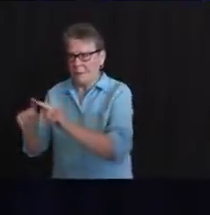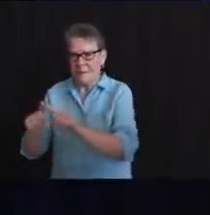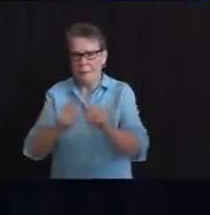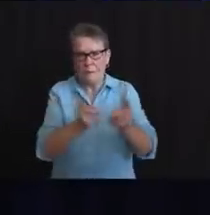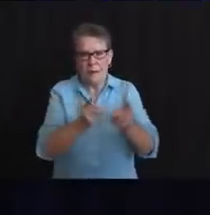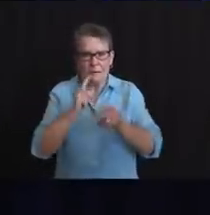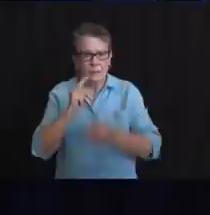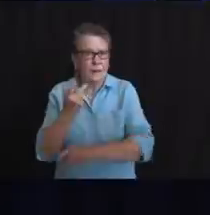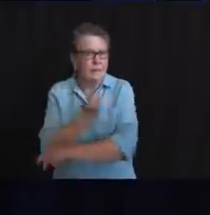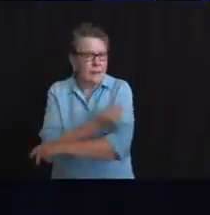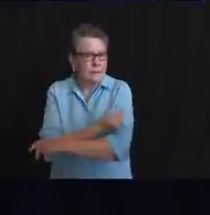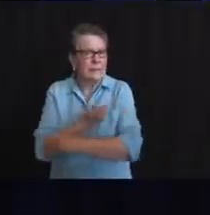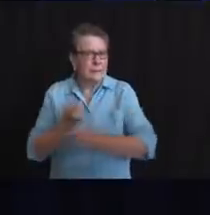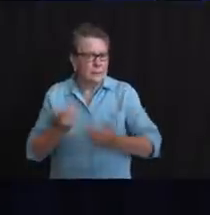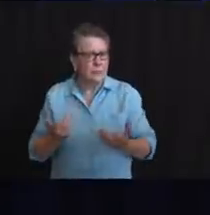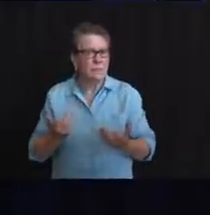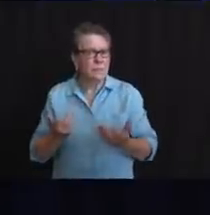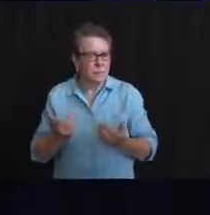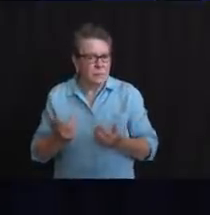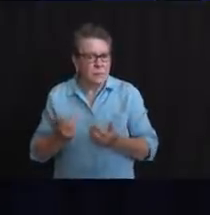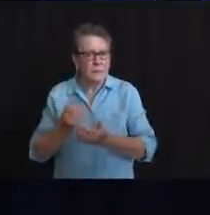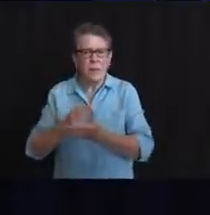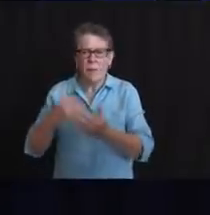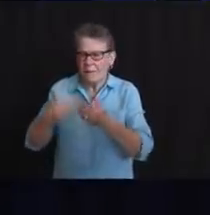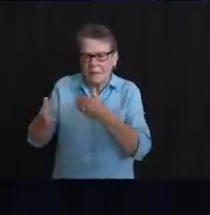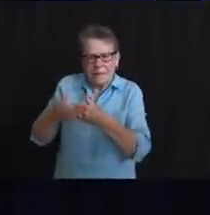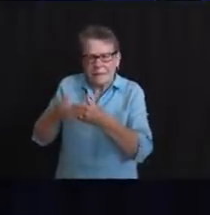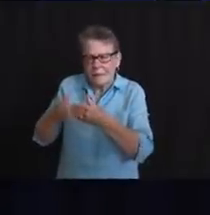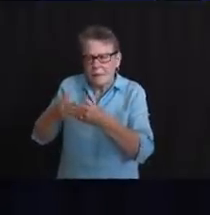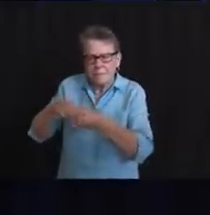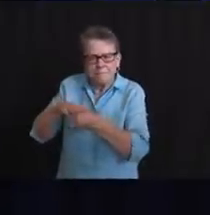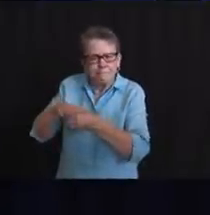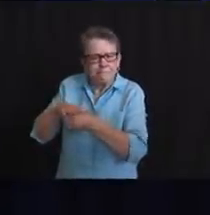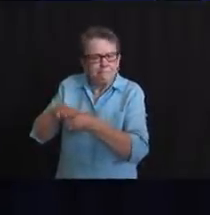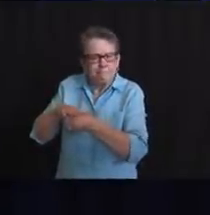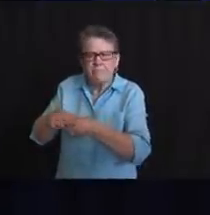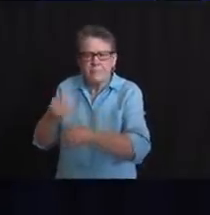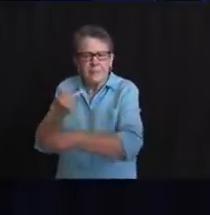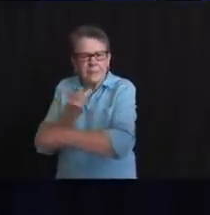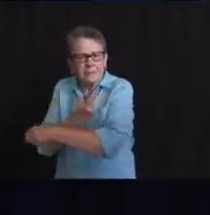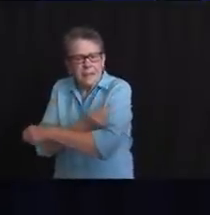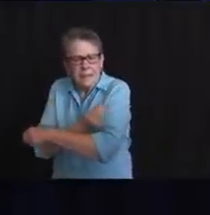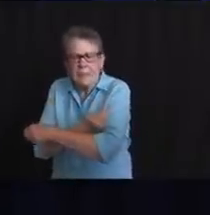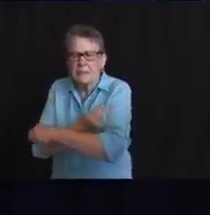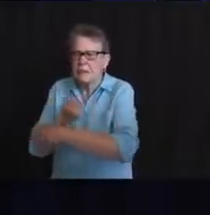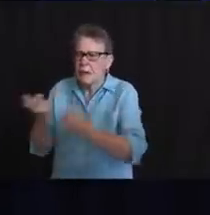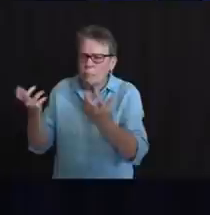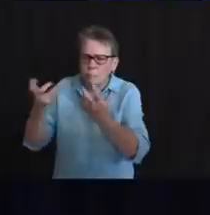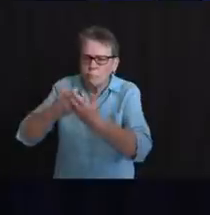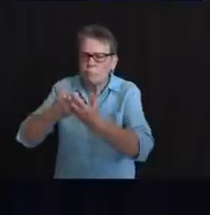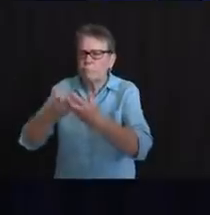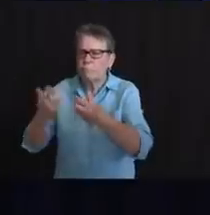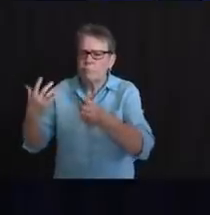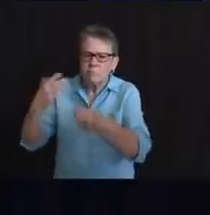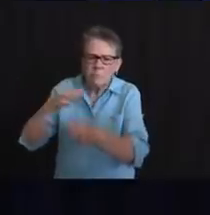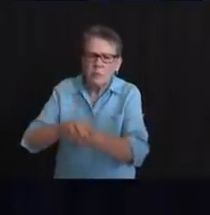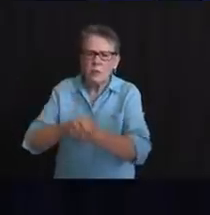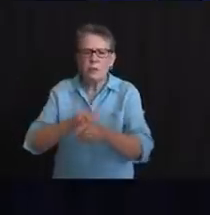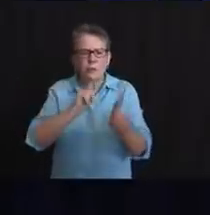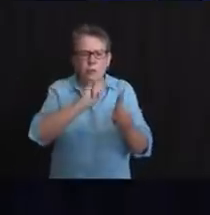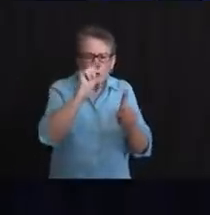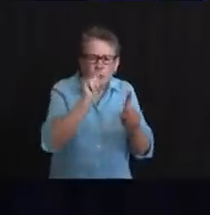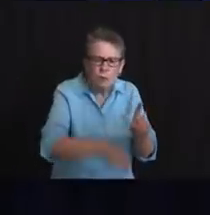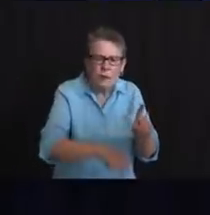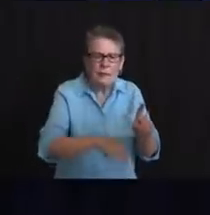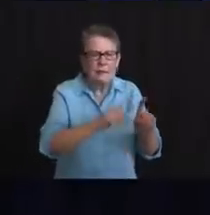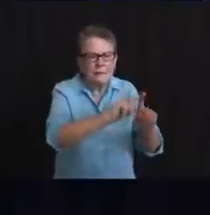with Walgreens, the City of Trenton, the Trenton Health Department, Mercer County, the Trenton Health Team, and Capitol Health.